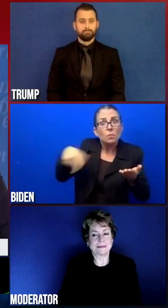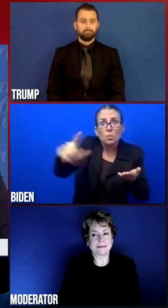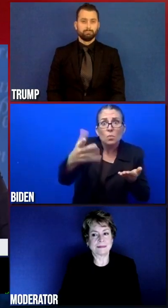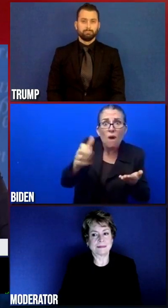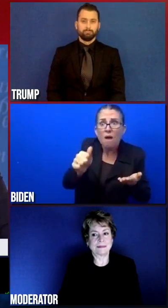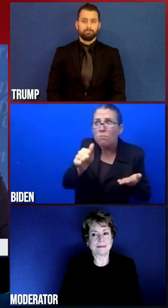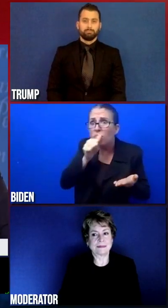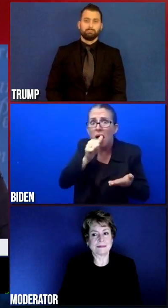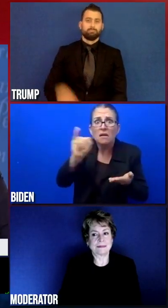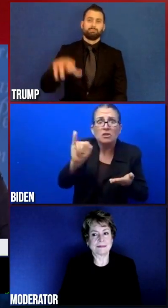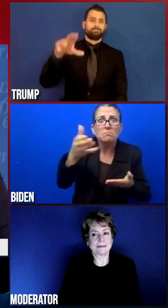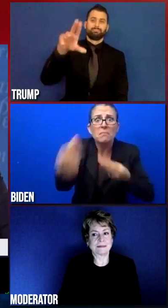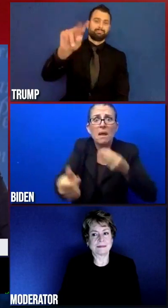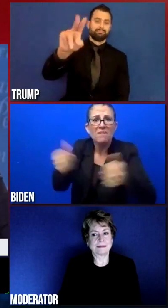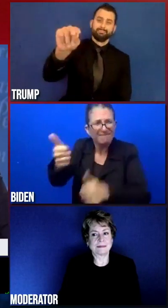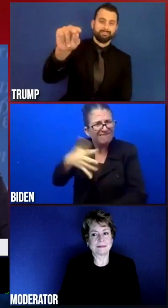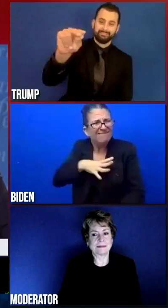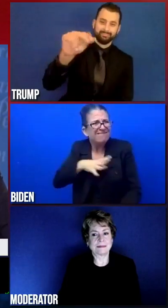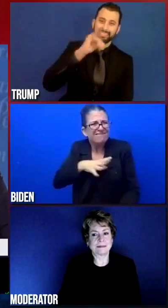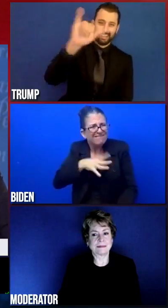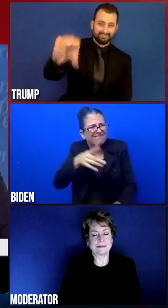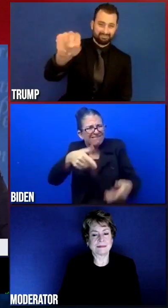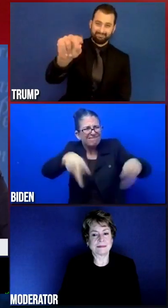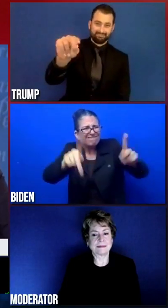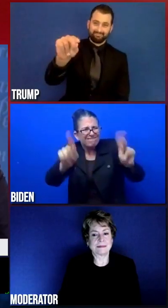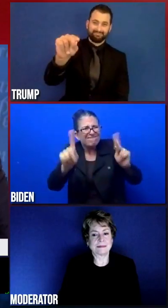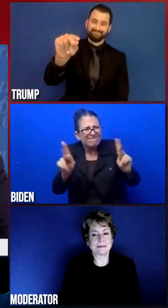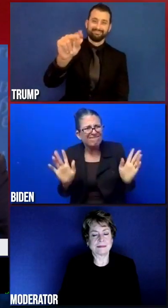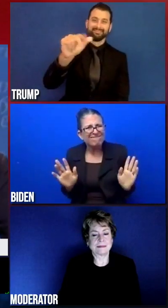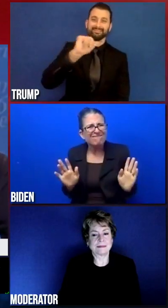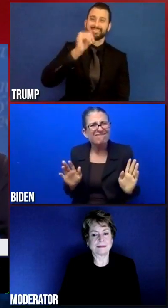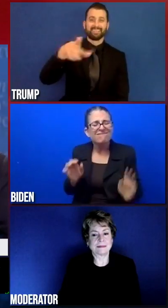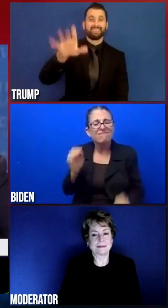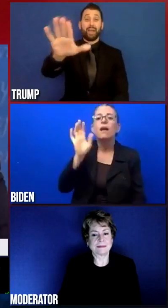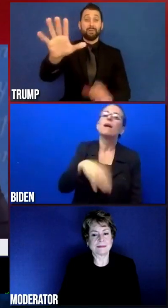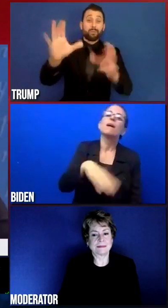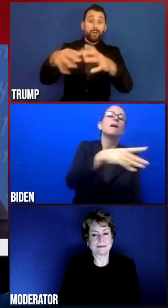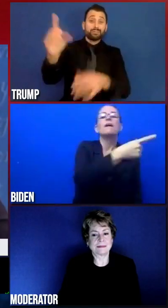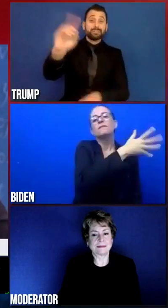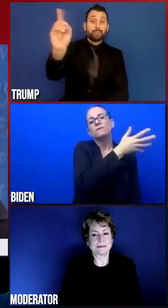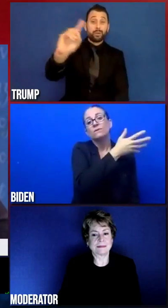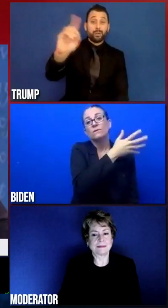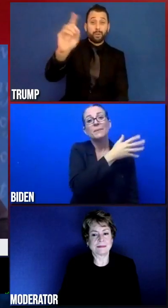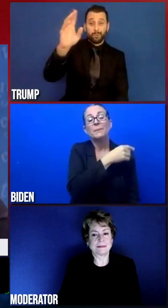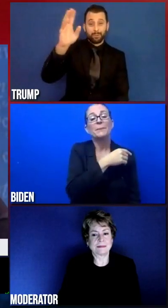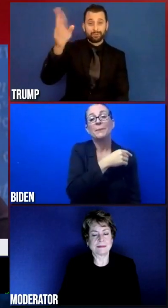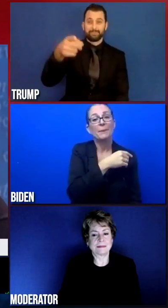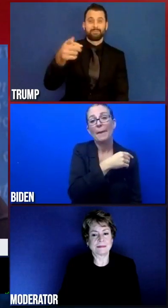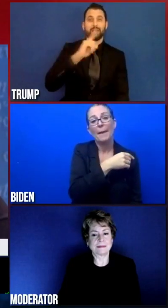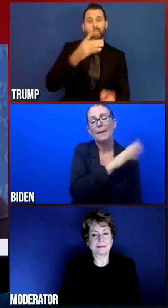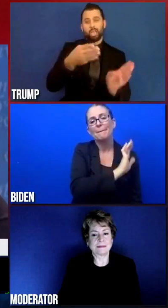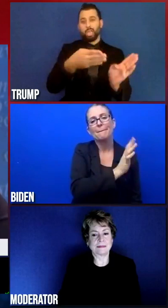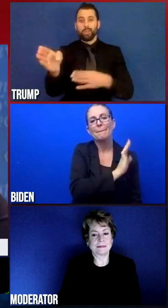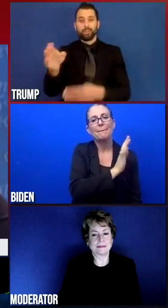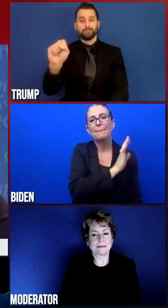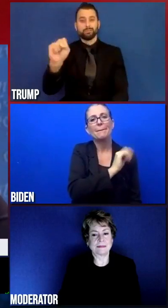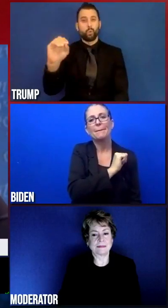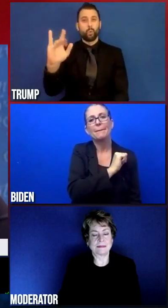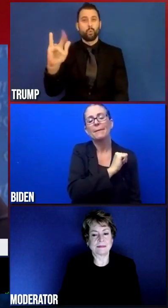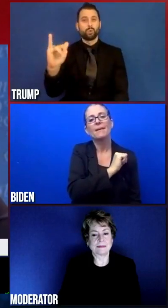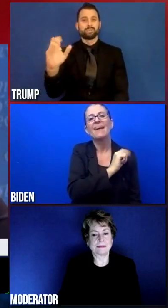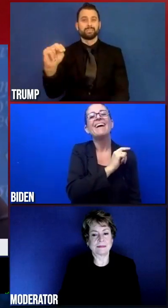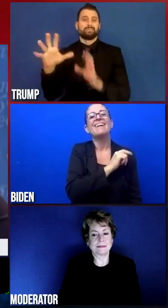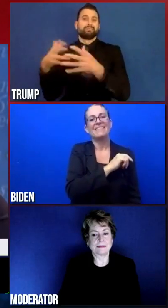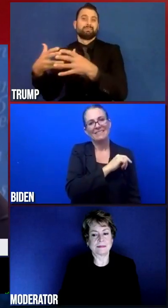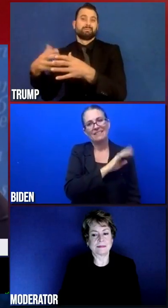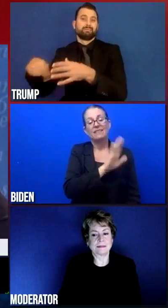said. That is simply your party a lie. doesn't say it. Your party wants to simple. go socialist medicine. My party is and me. socialist right healthcare. now. I am, and the they're going to Democratic dominate